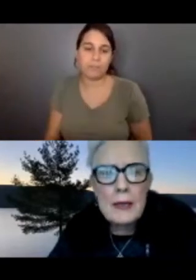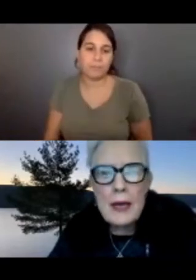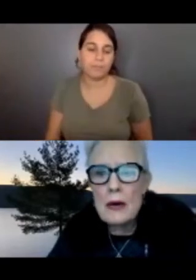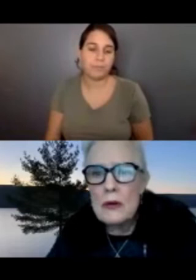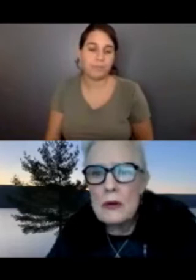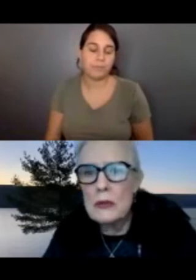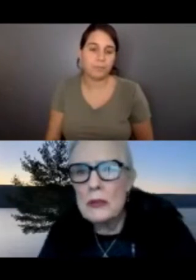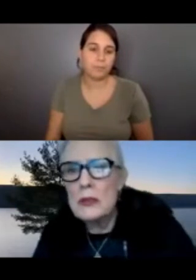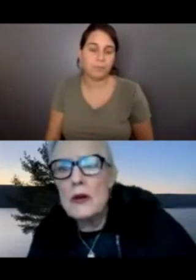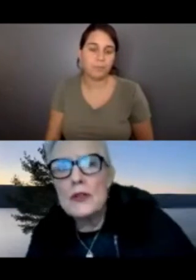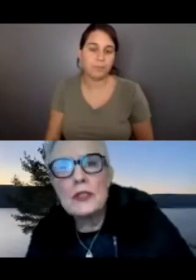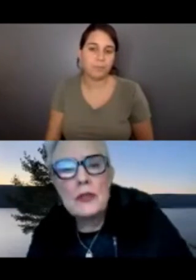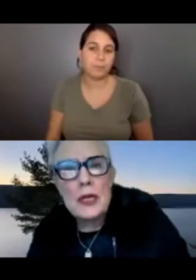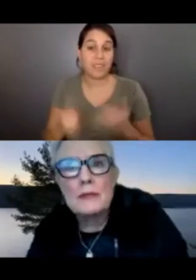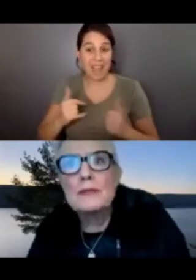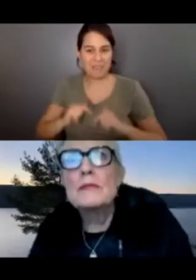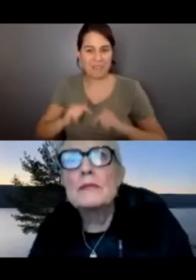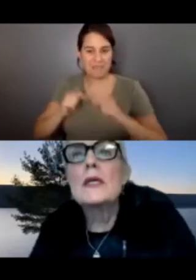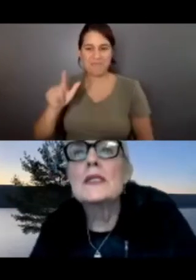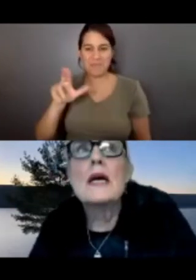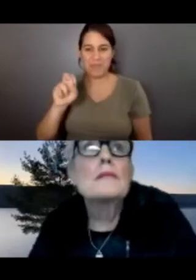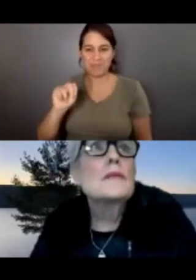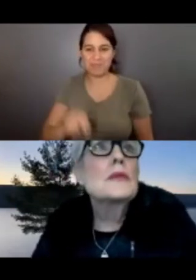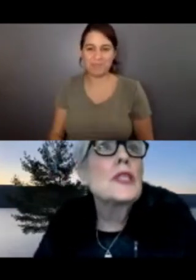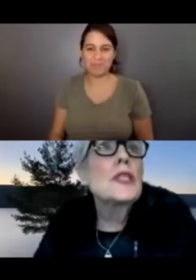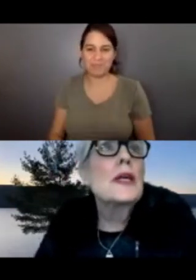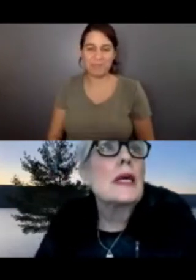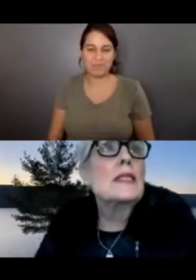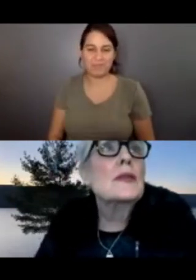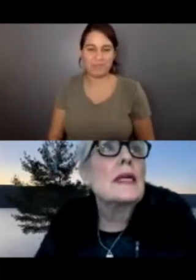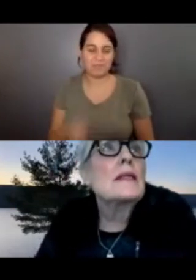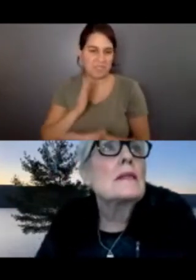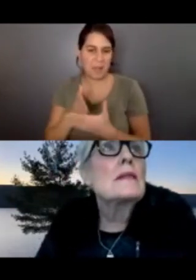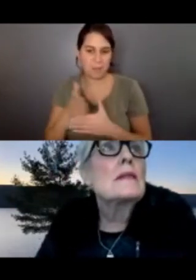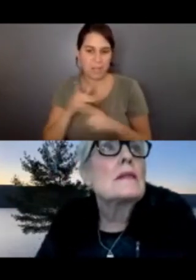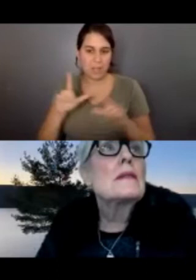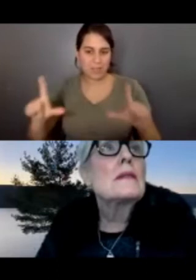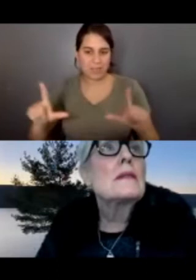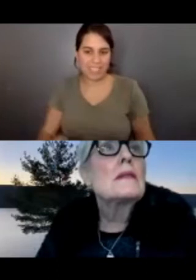And now over to Lauren. I'll stop sharing my screen.